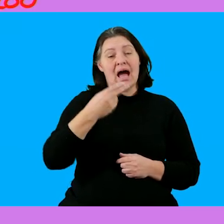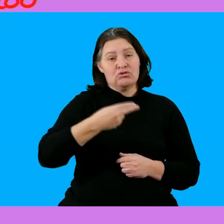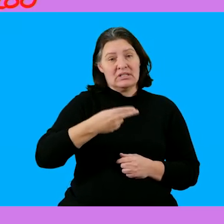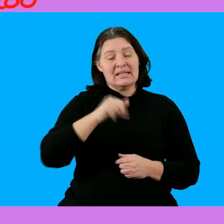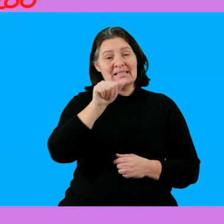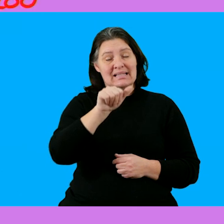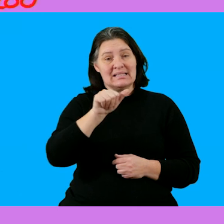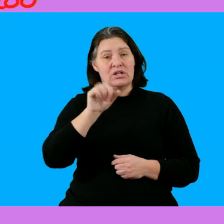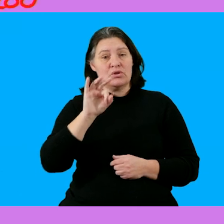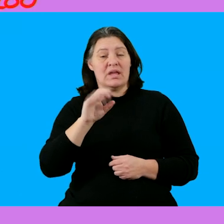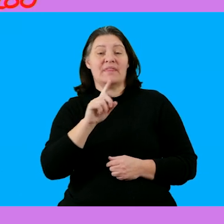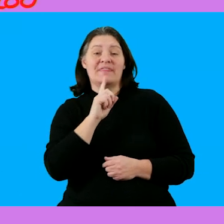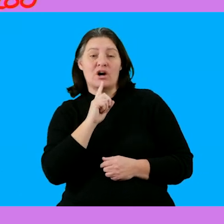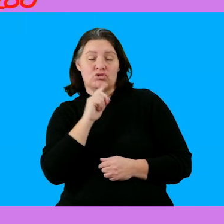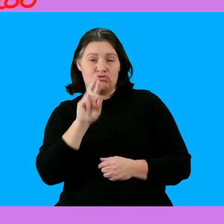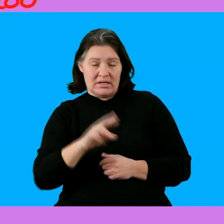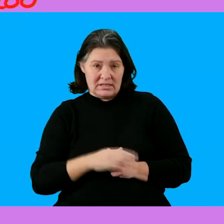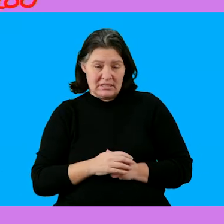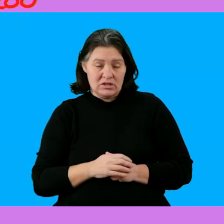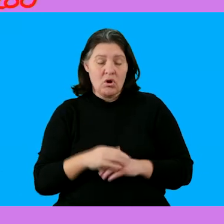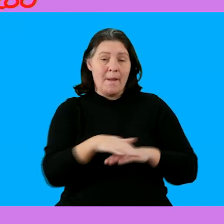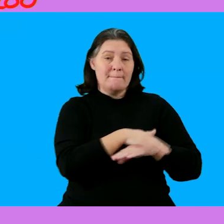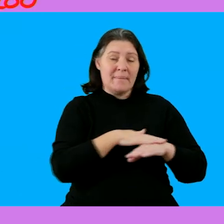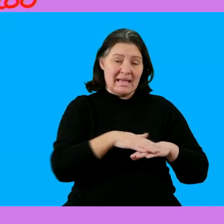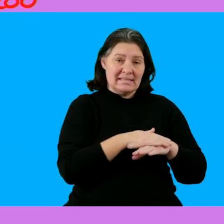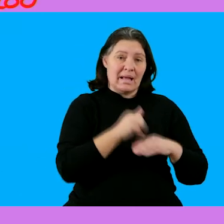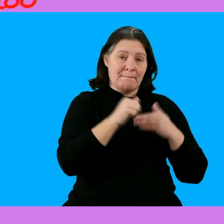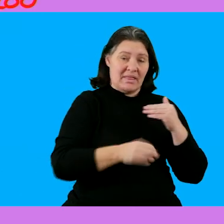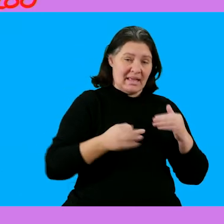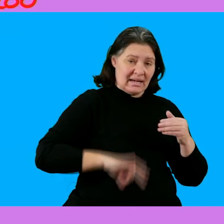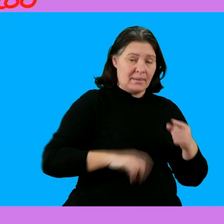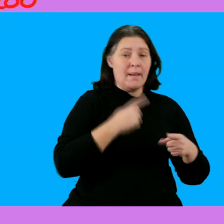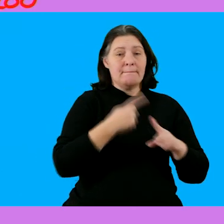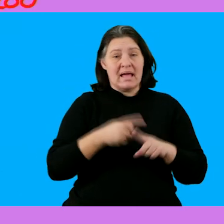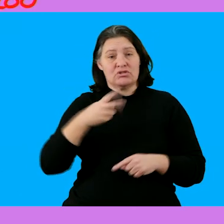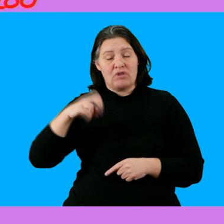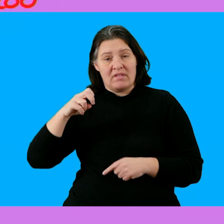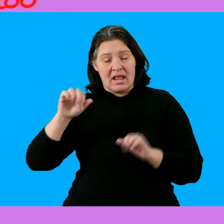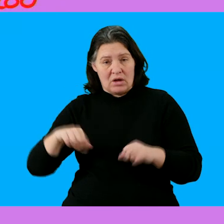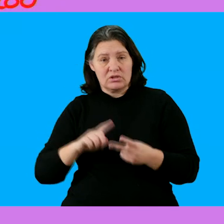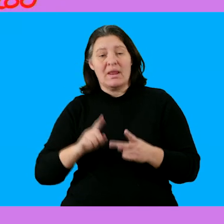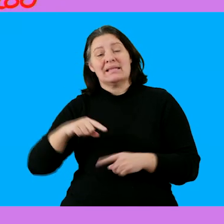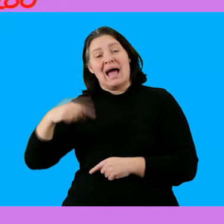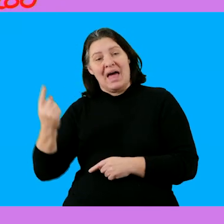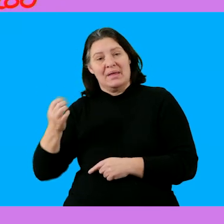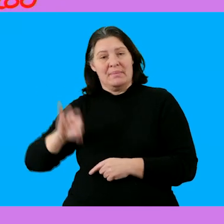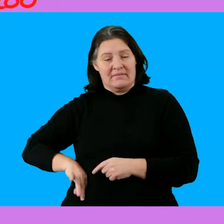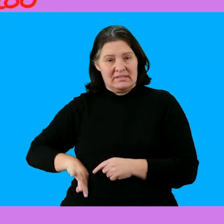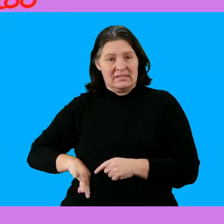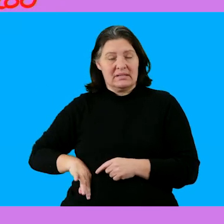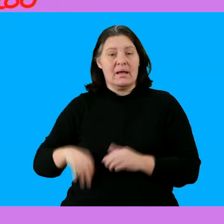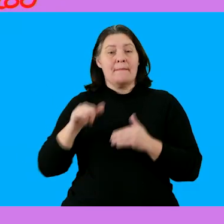363,000 rand. Guys, I hope that's clear to you. I took the basic monthly income plus the travel allowance plus other